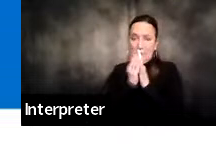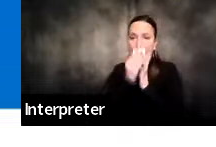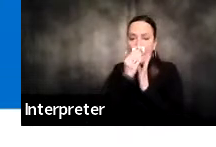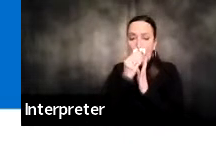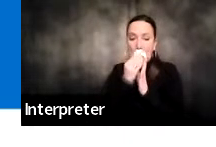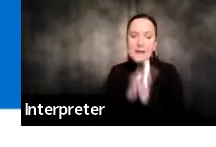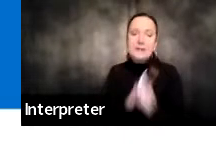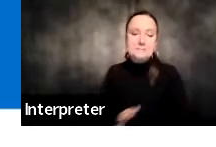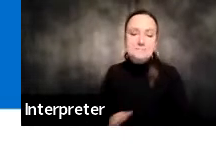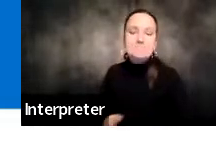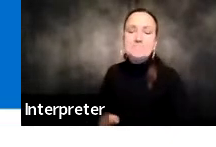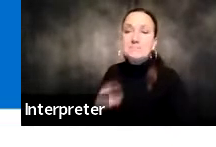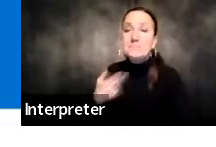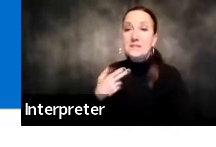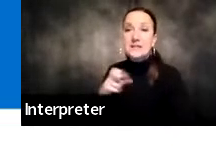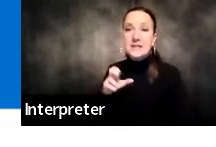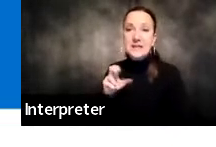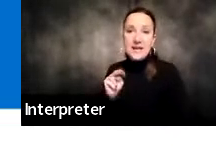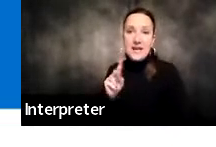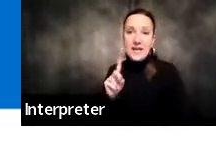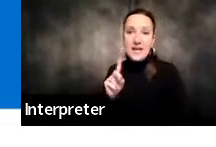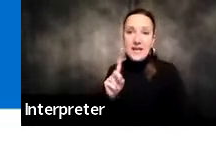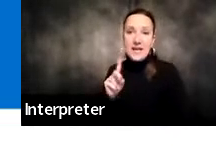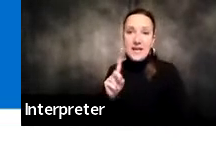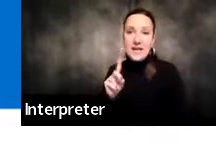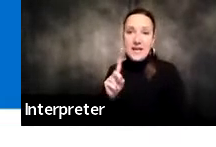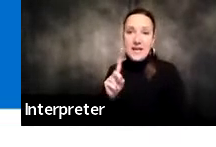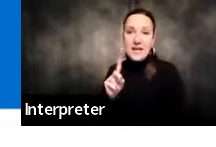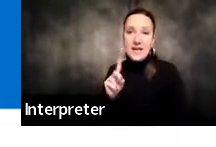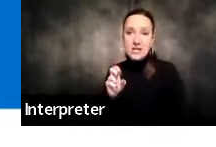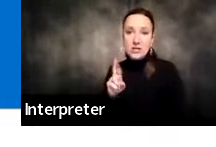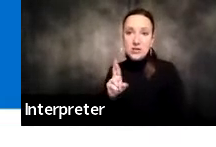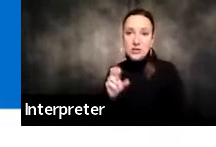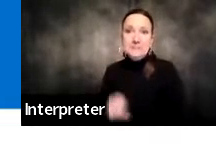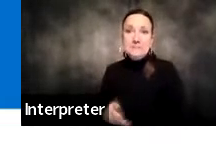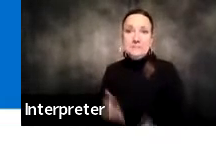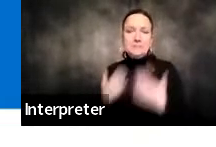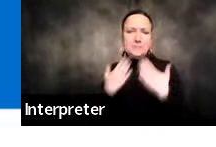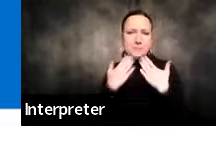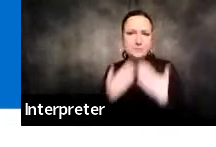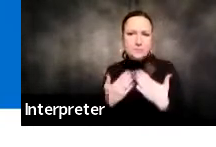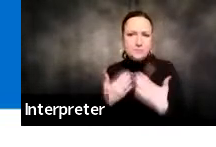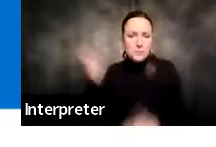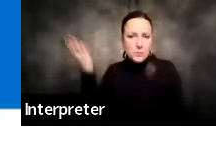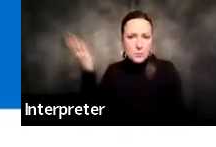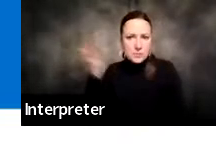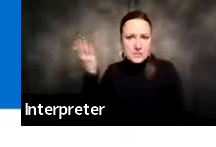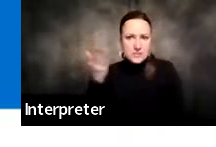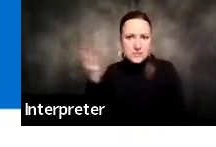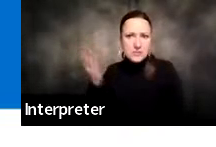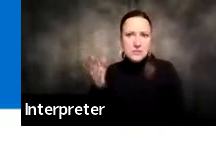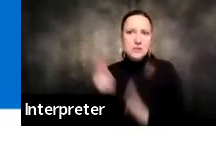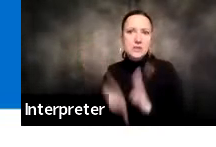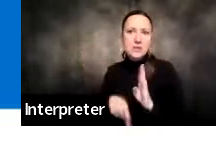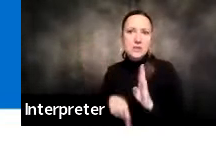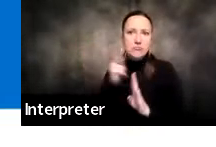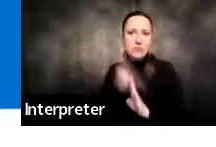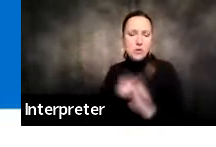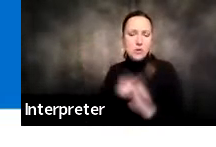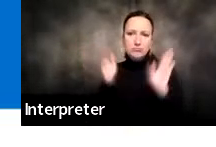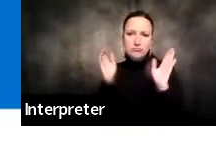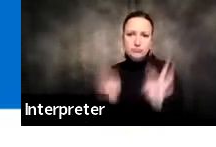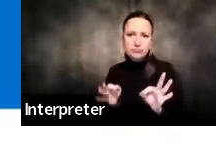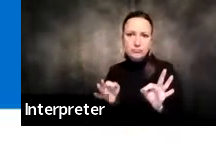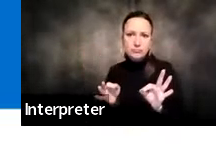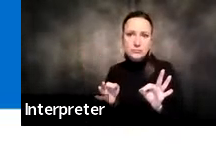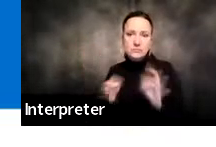Yes. Well, just very quickly, thank you for your presentation. The program is exceptional. It's one of the few,